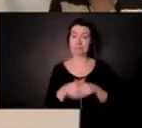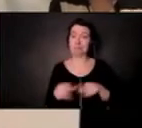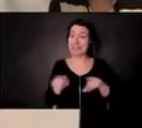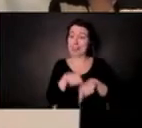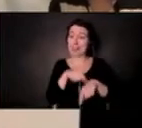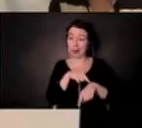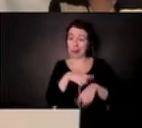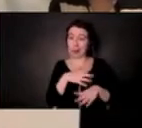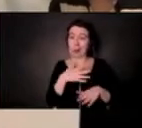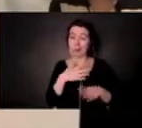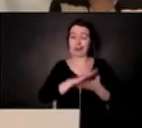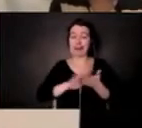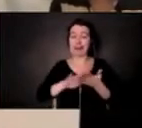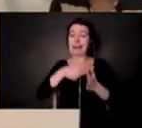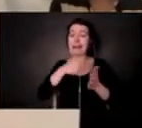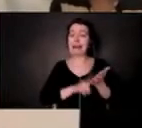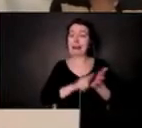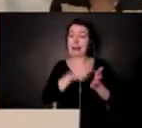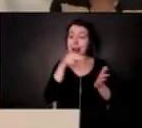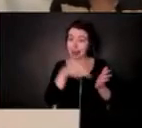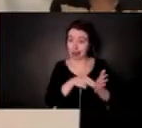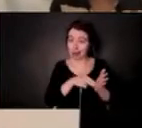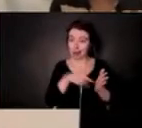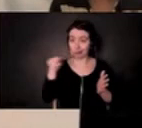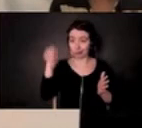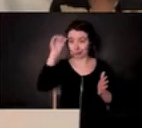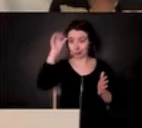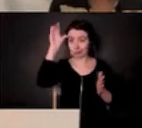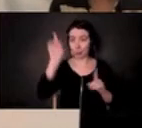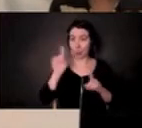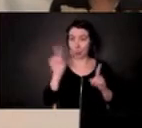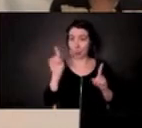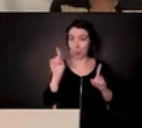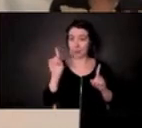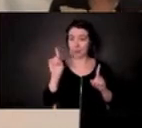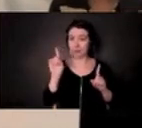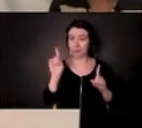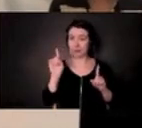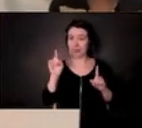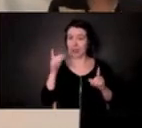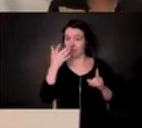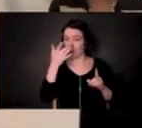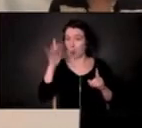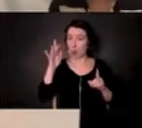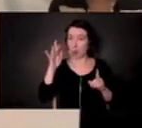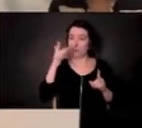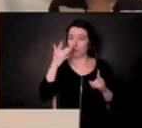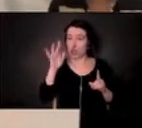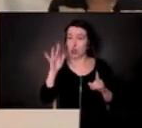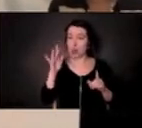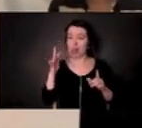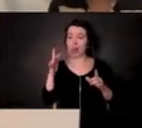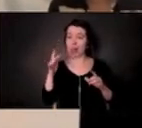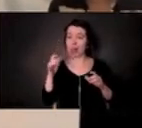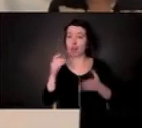well, Helen's expertise is in augmented reality and virtual reality. So connecting